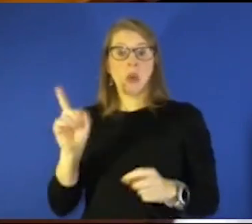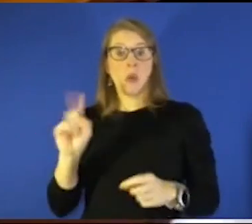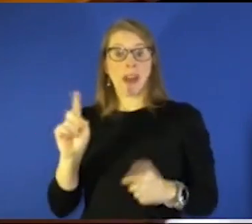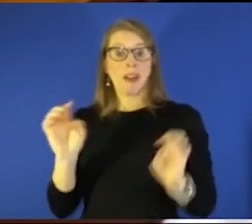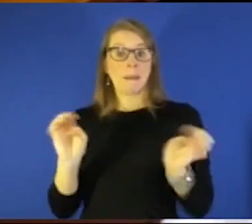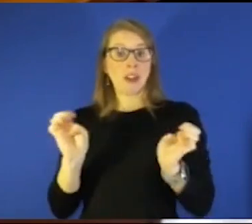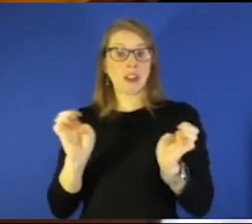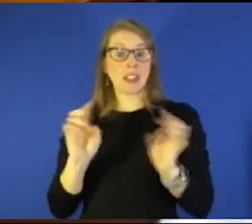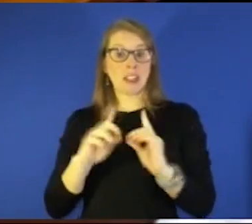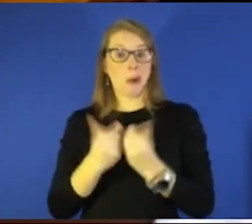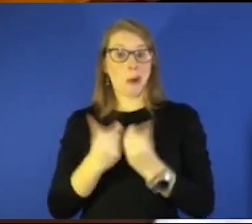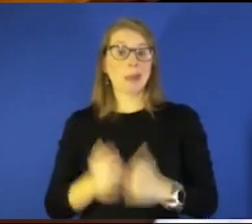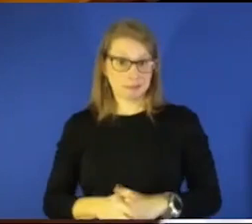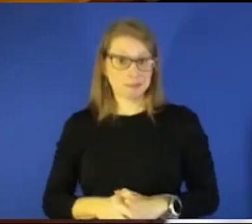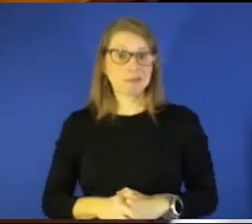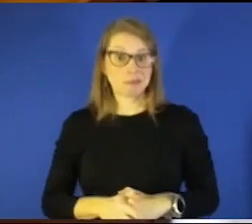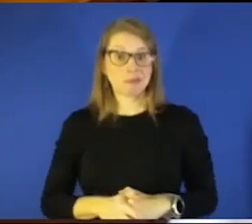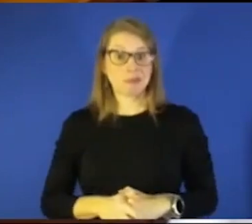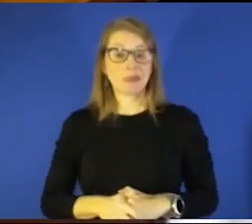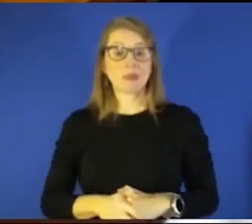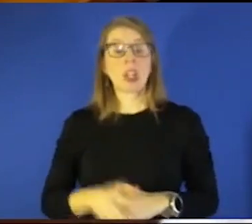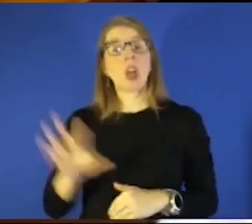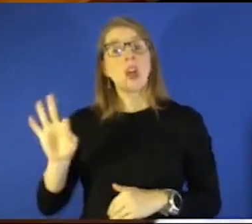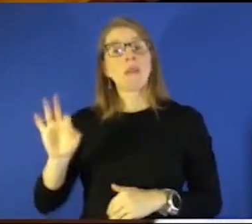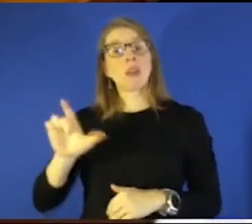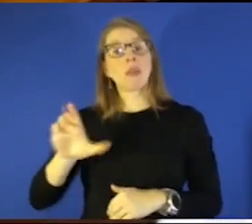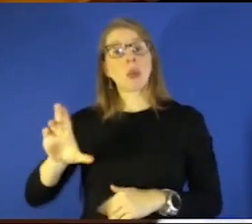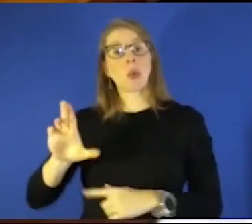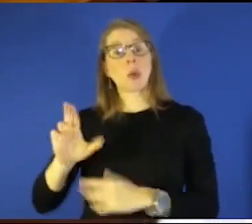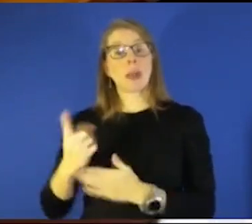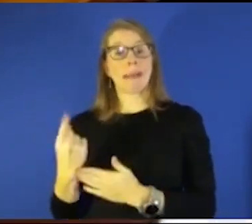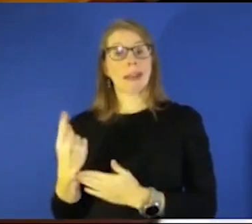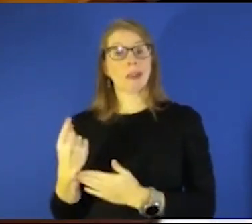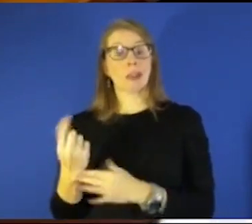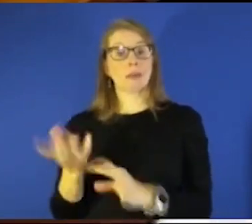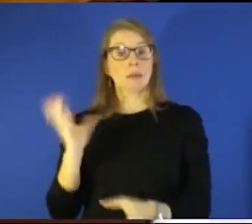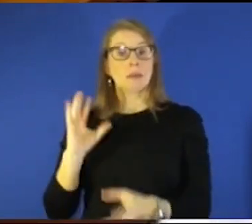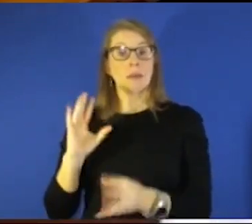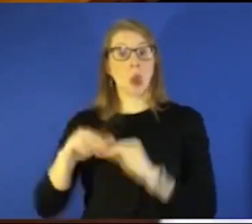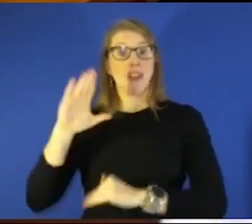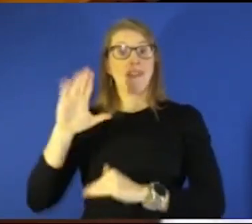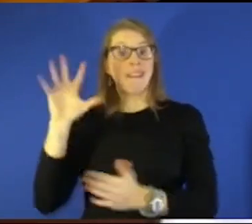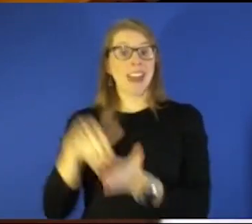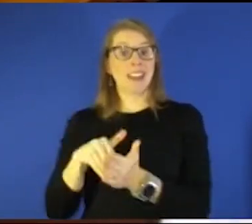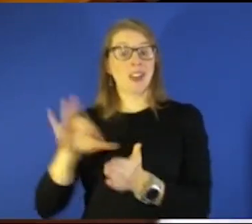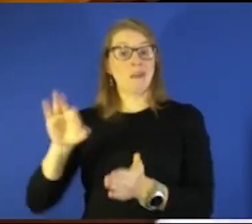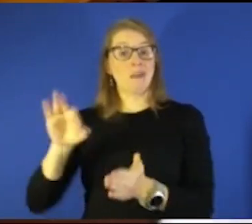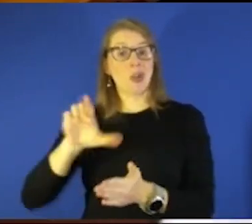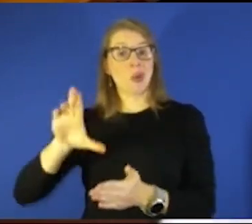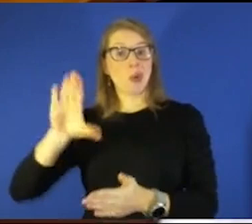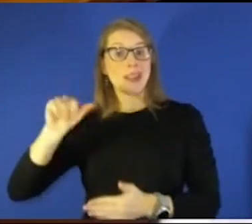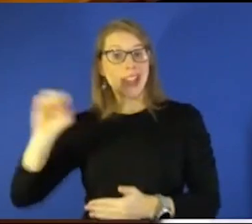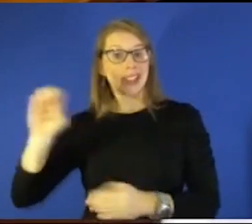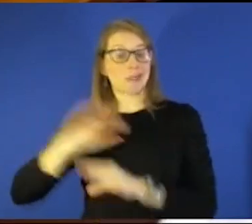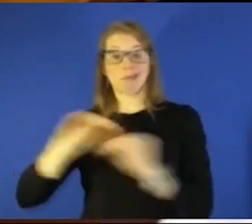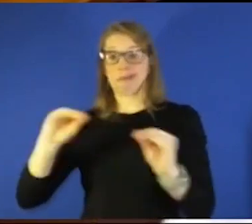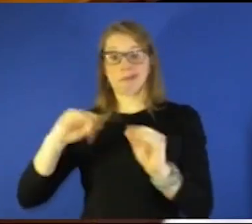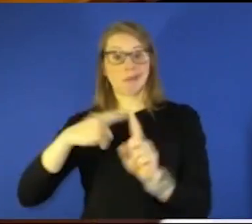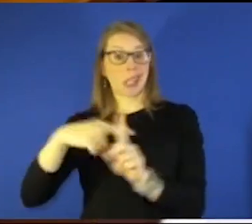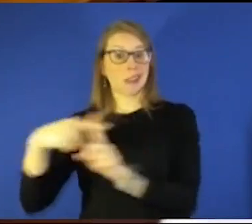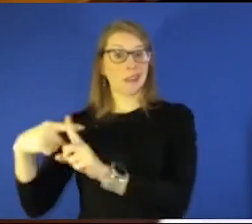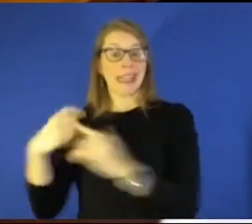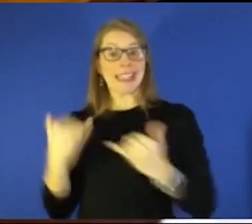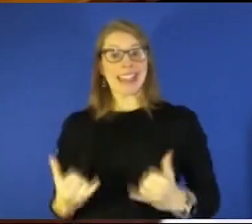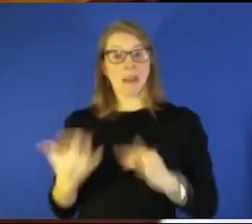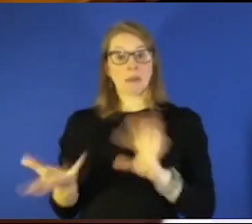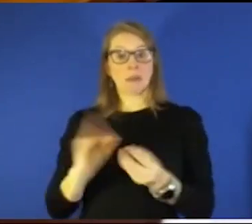department. And in terms of the flu, last year we did over 5,000 flu cases and had not 1 positive. We've now had a